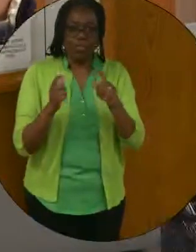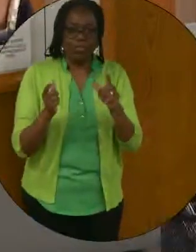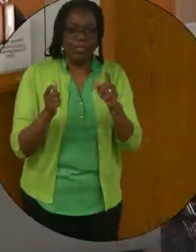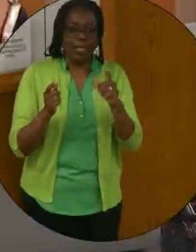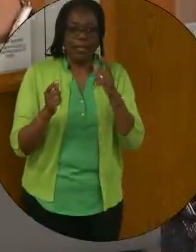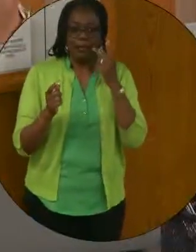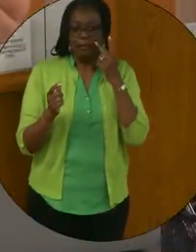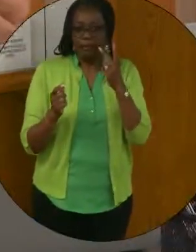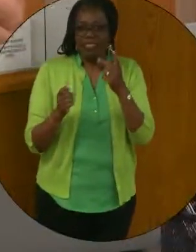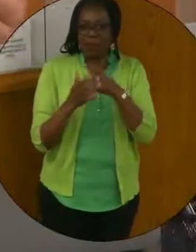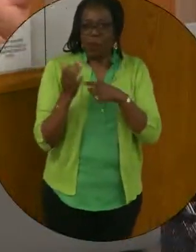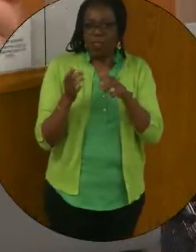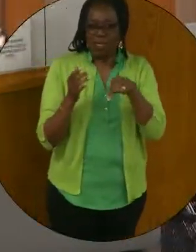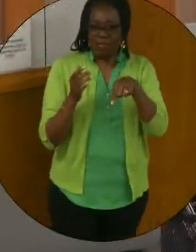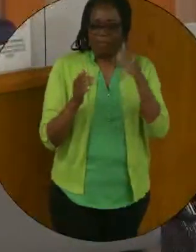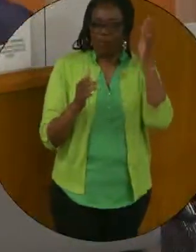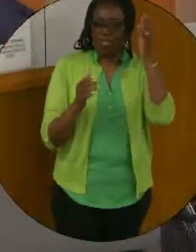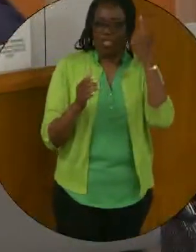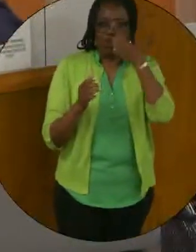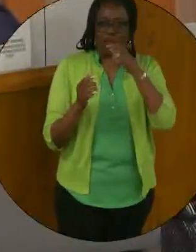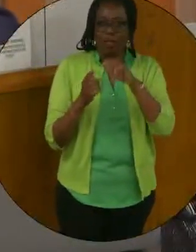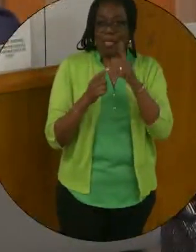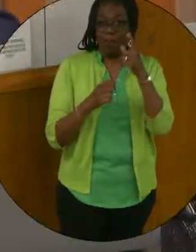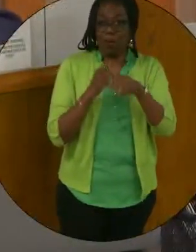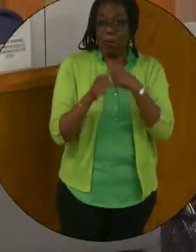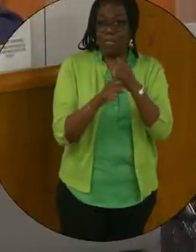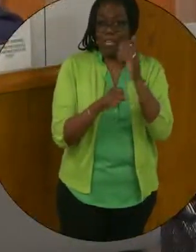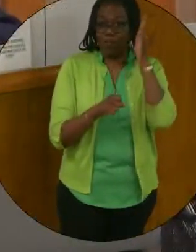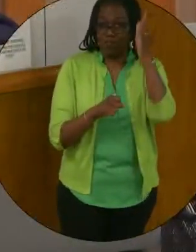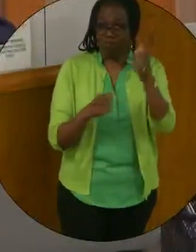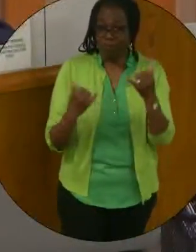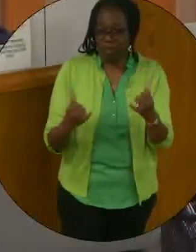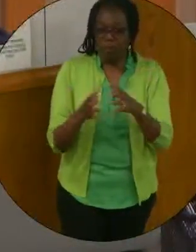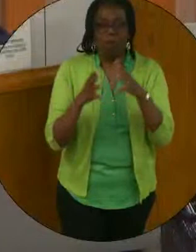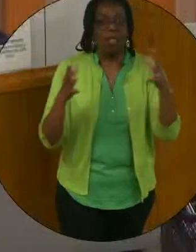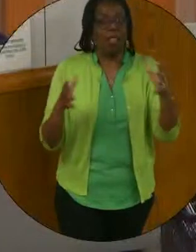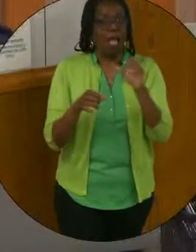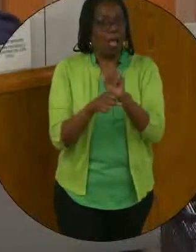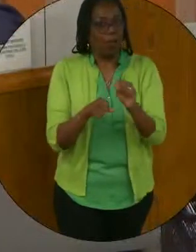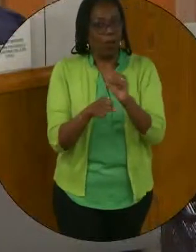like in a year from now and moving forward. A lot of work to do.